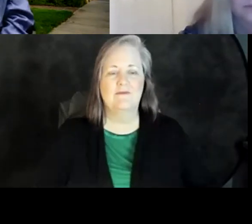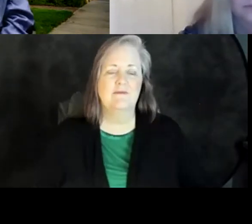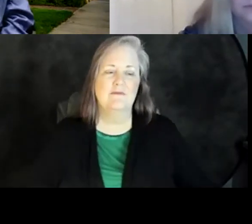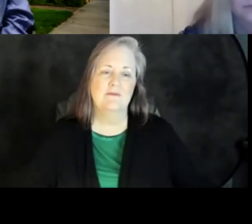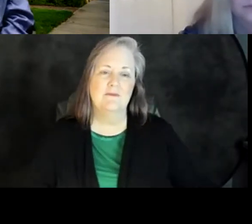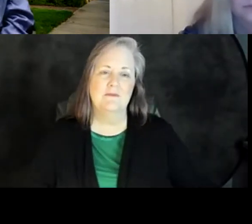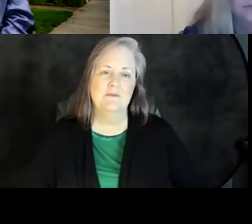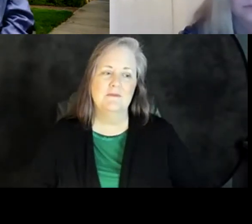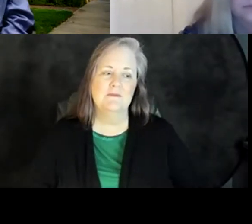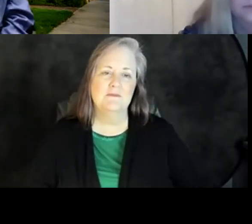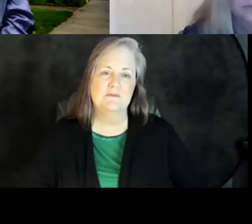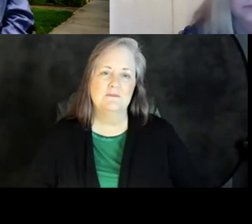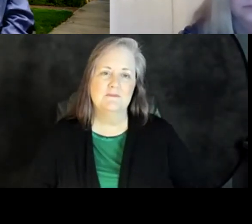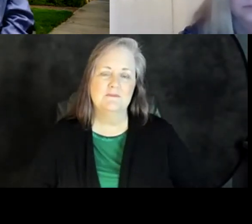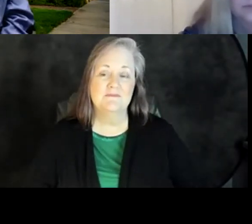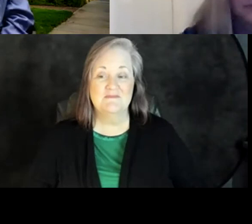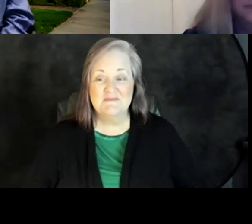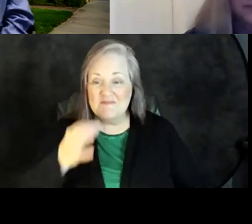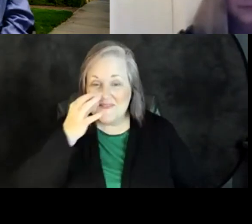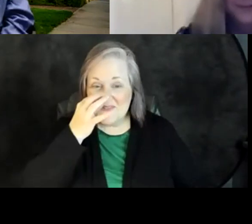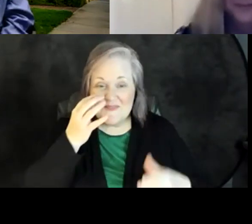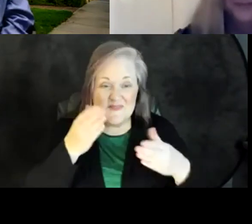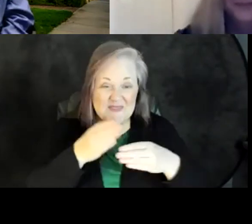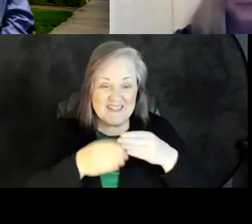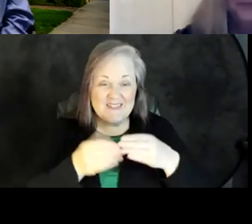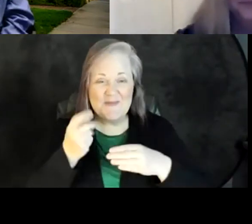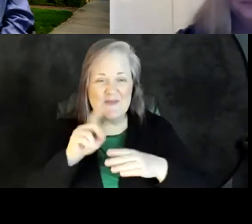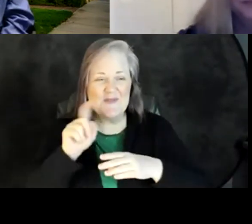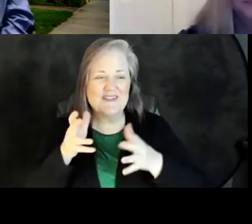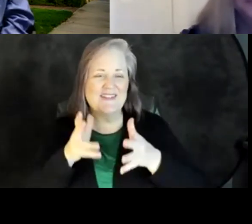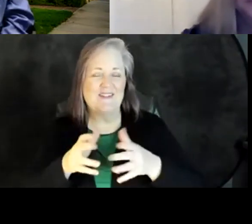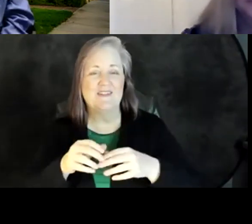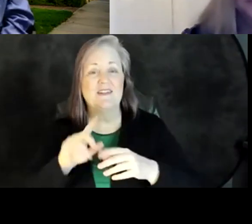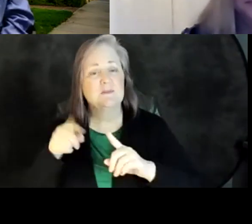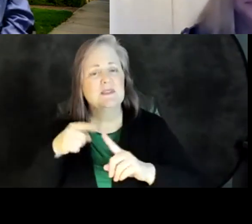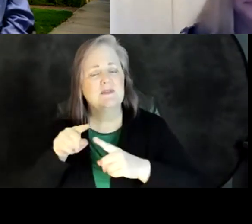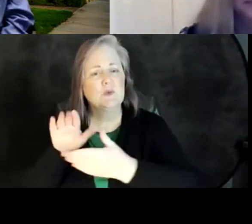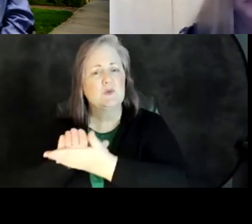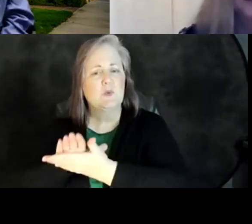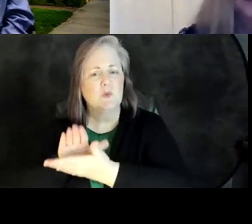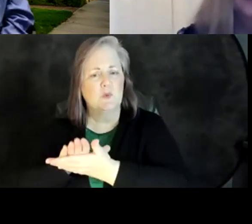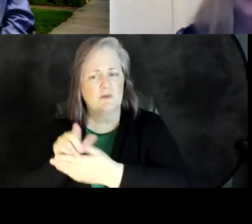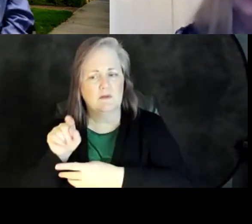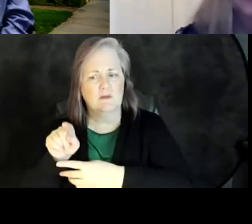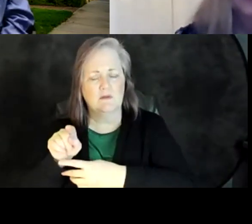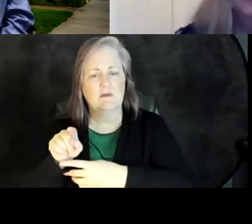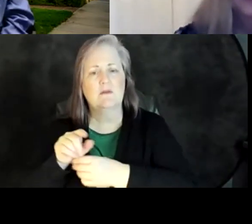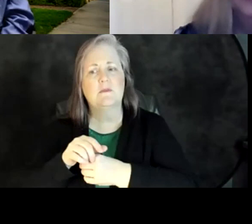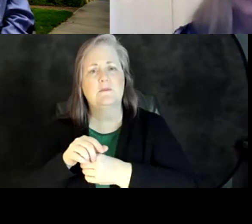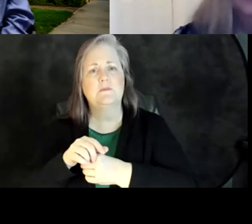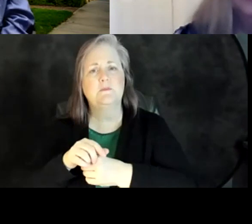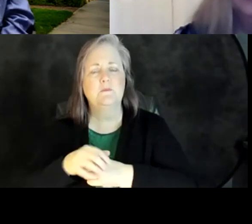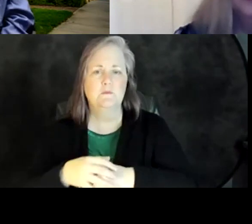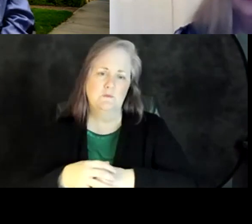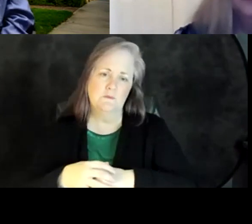And we're on the home stretch here. Just a few questions left. This one's specific to schools, asking if, so